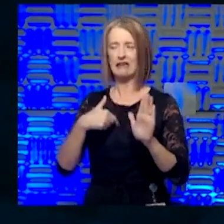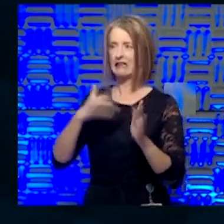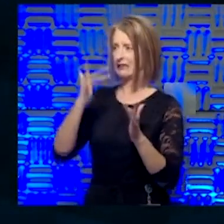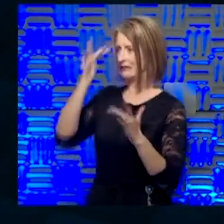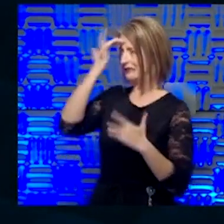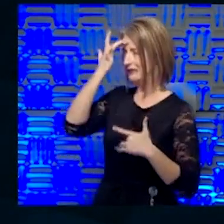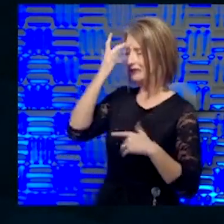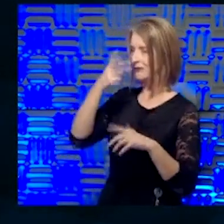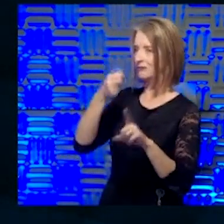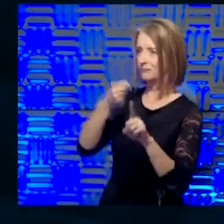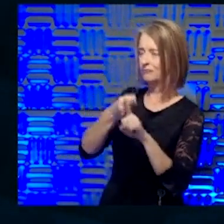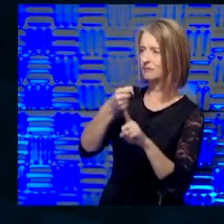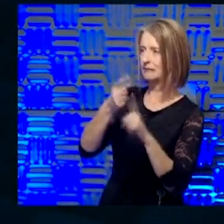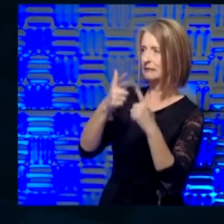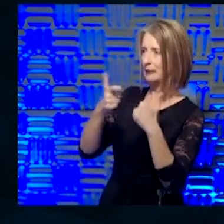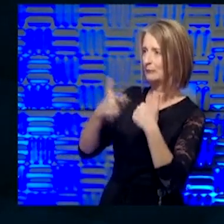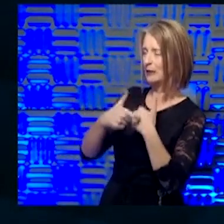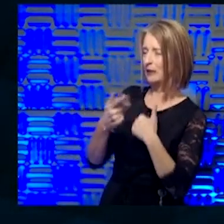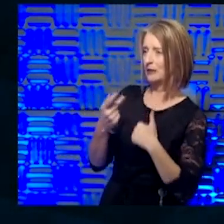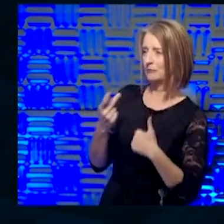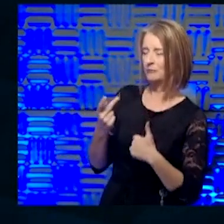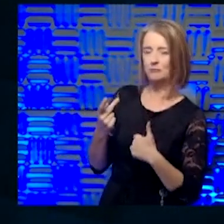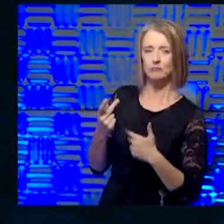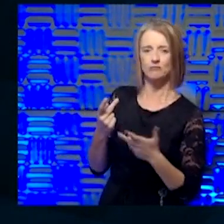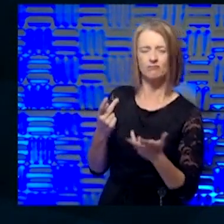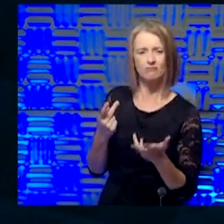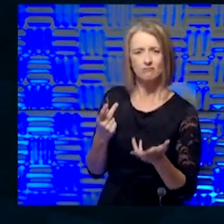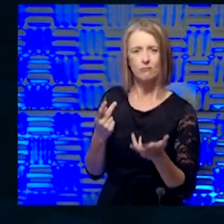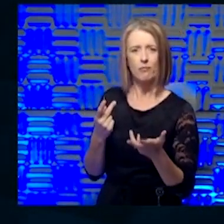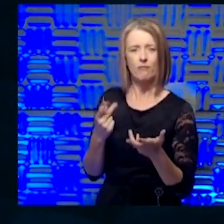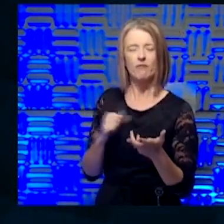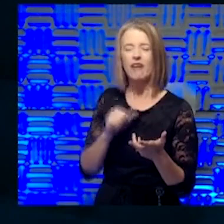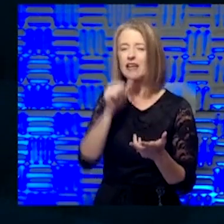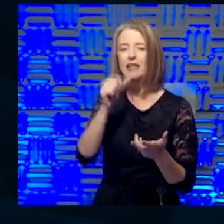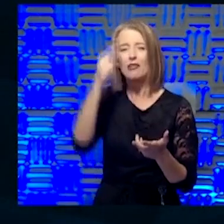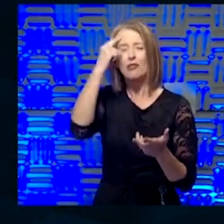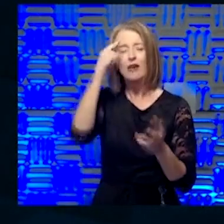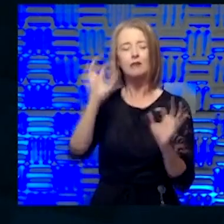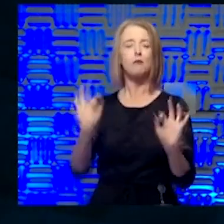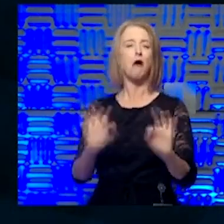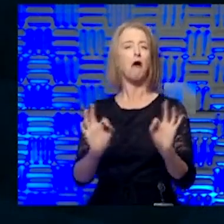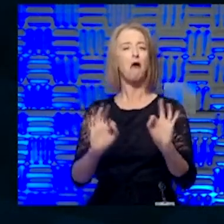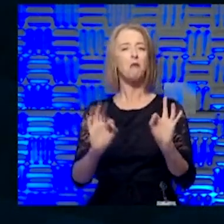about the same time he did, but I just, you know, didn't think it was anything.